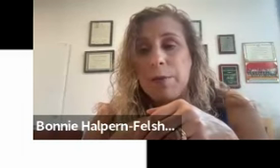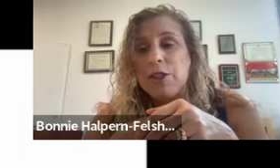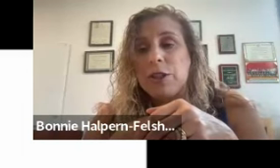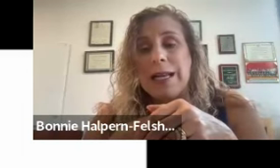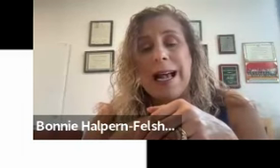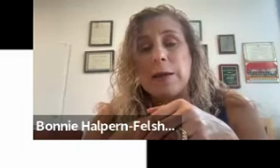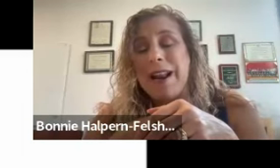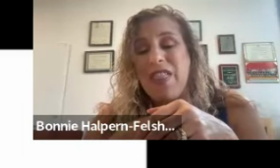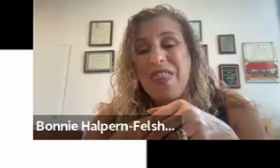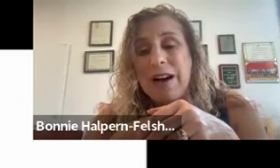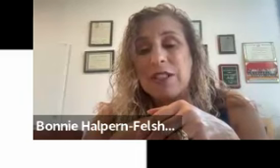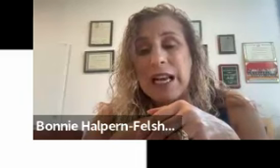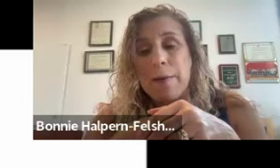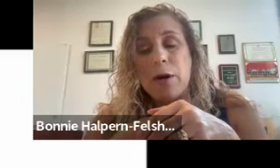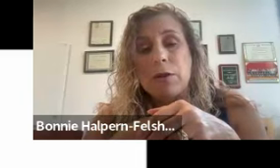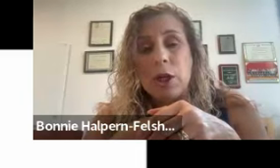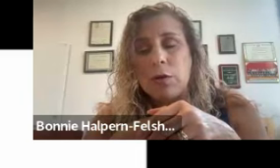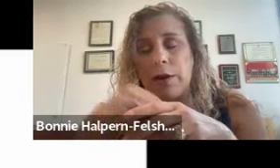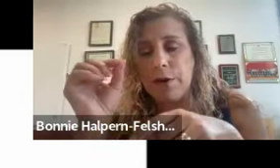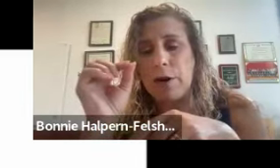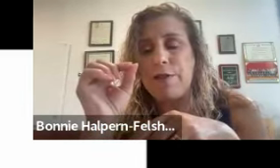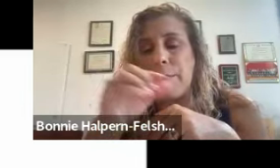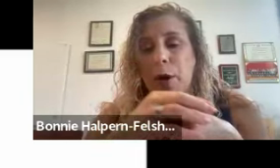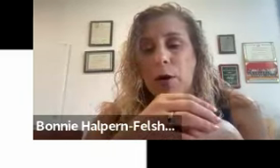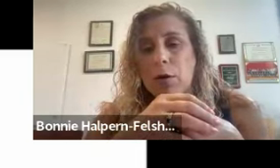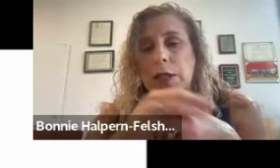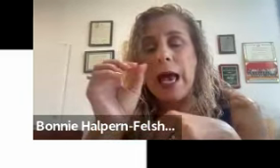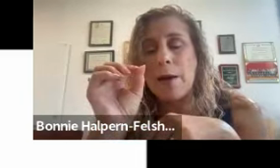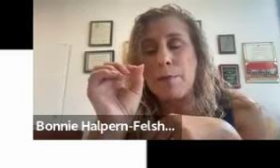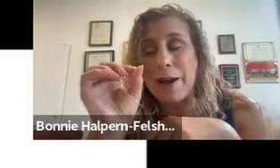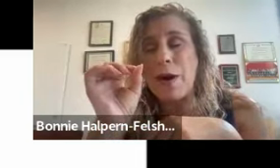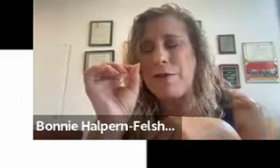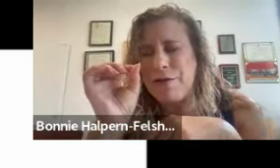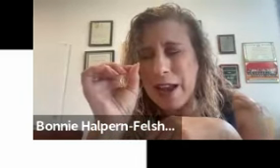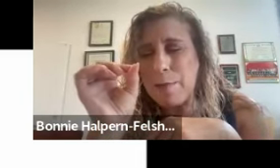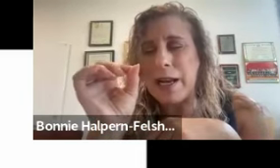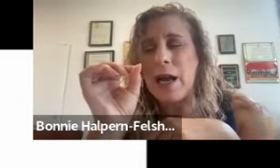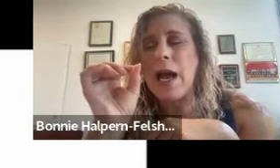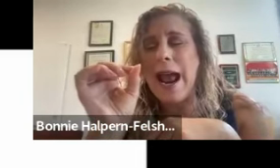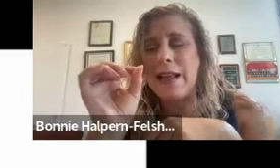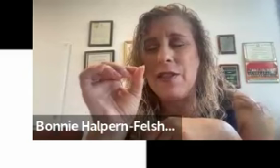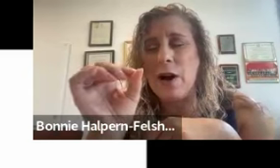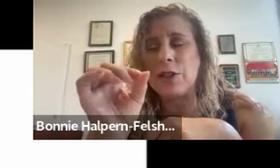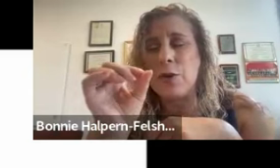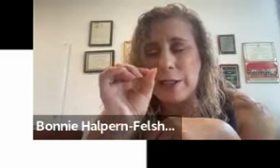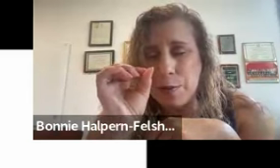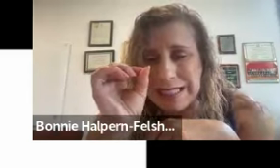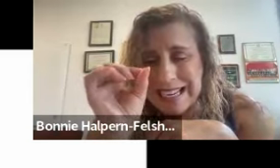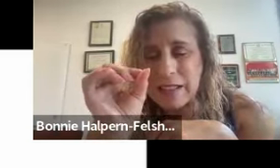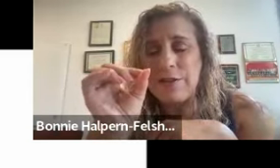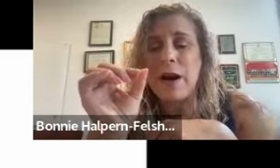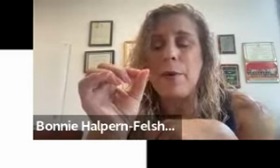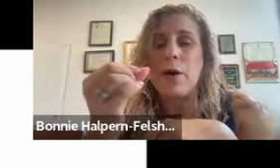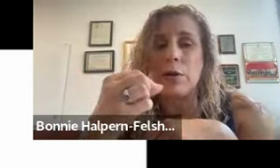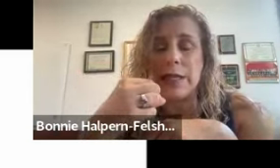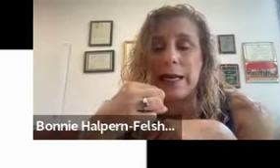biomass combustion that has about 1,000 chemicals, including very fine particles. And by the way, vaping anything also has